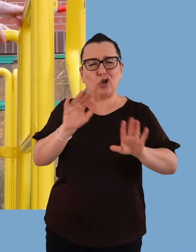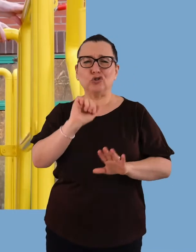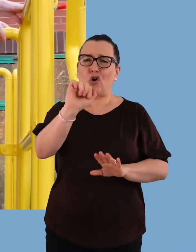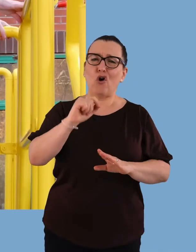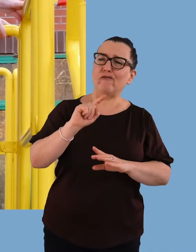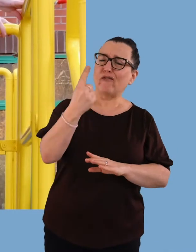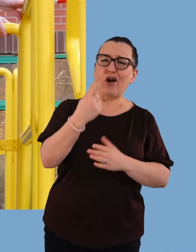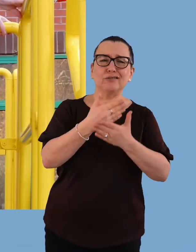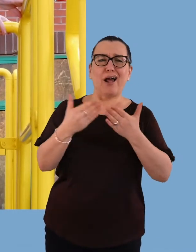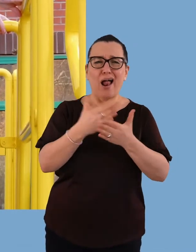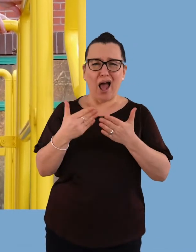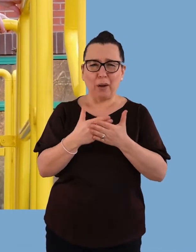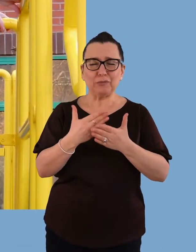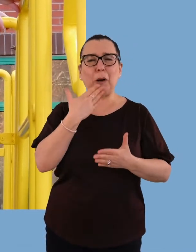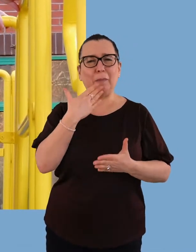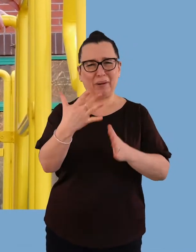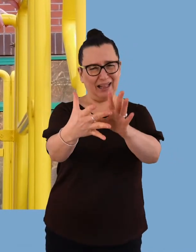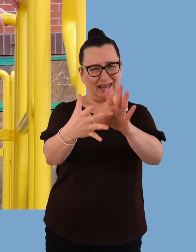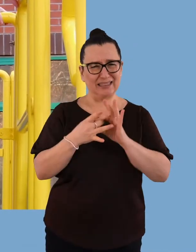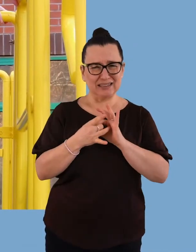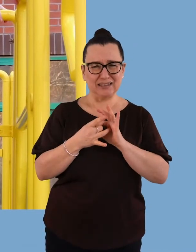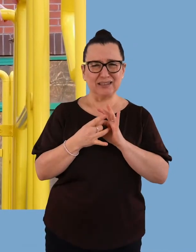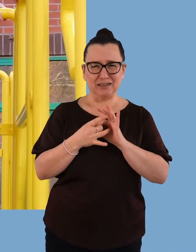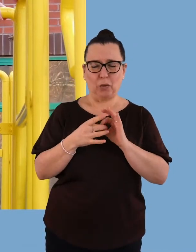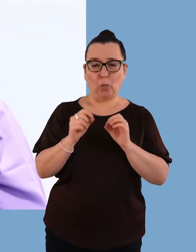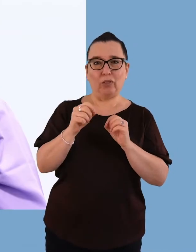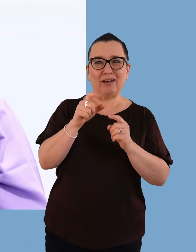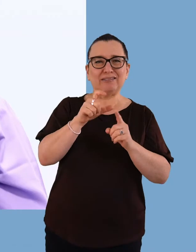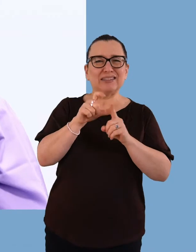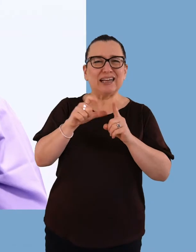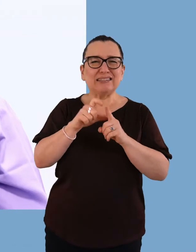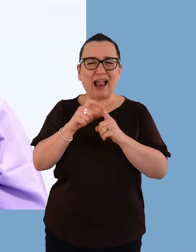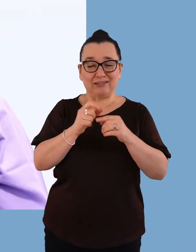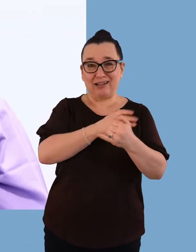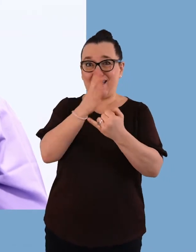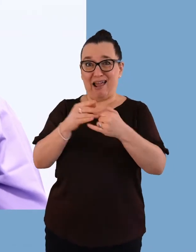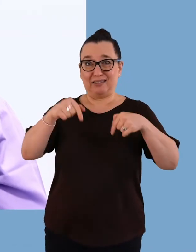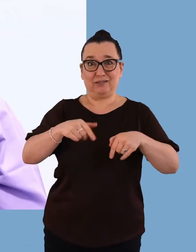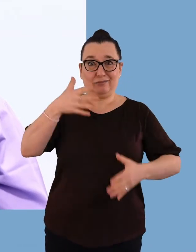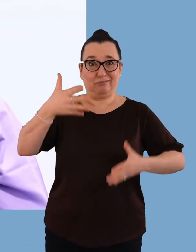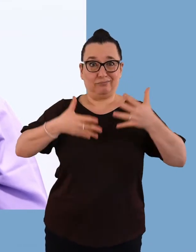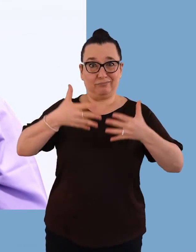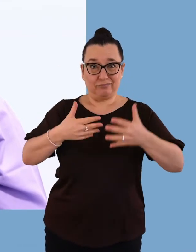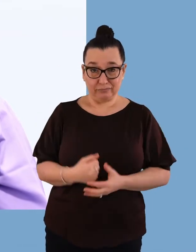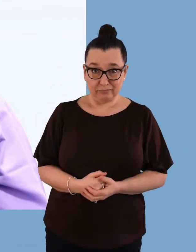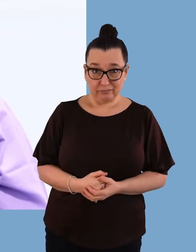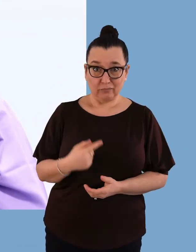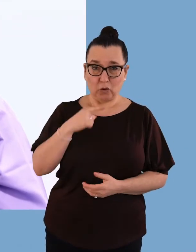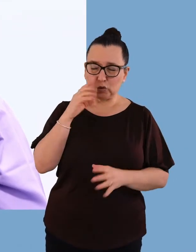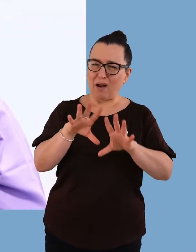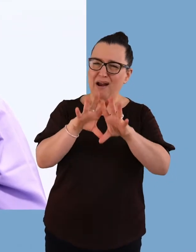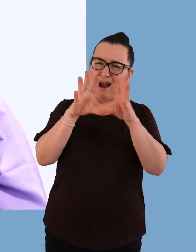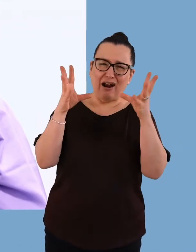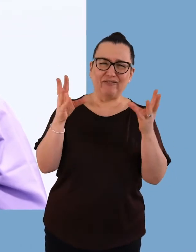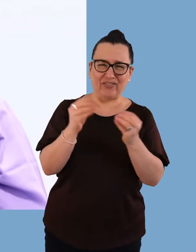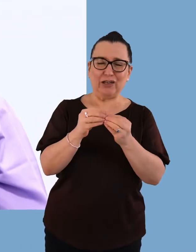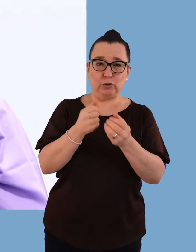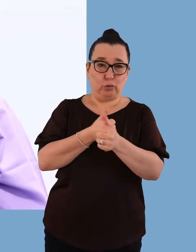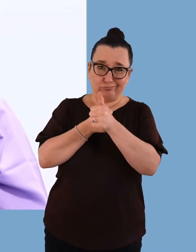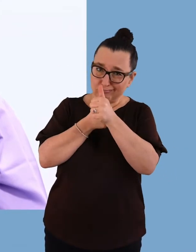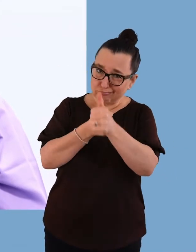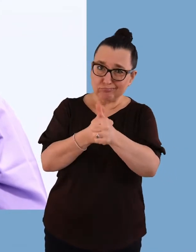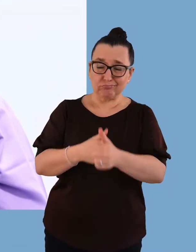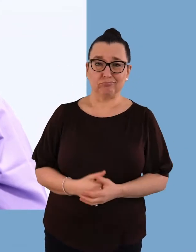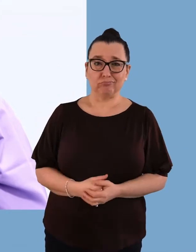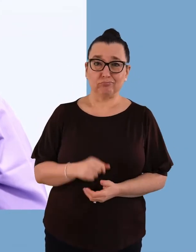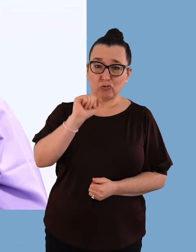disability or if english isn't your first language for example please get in touch with us using the details at the end of this video we will